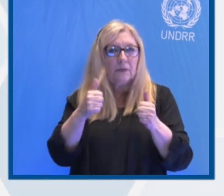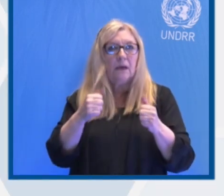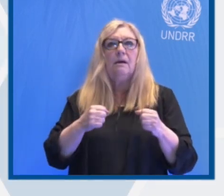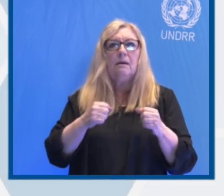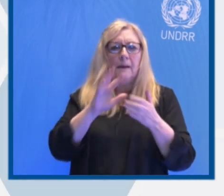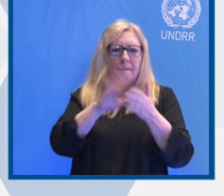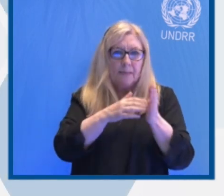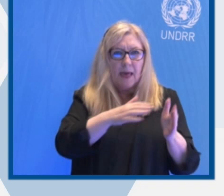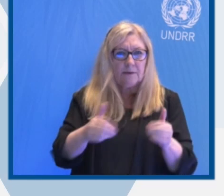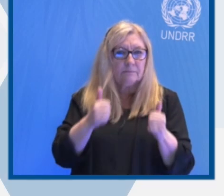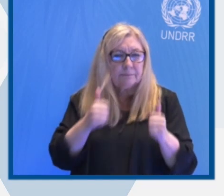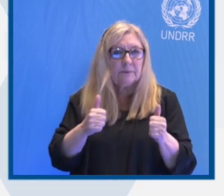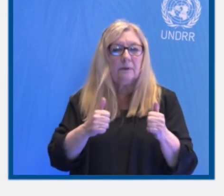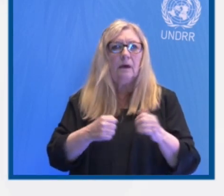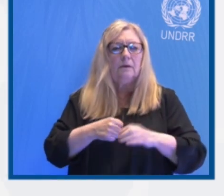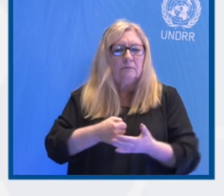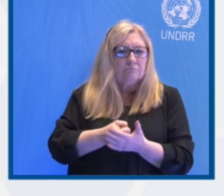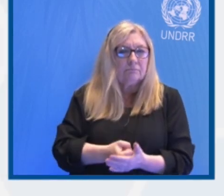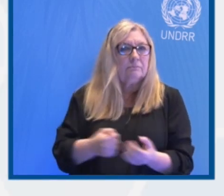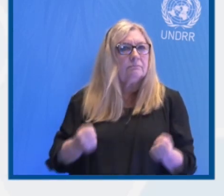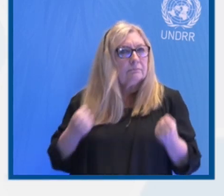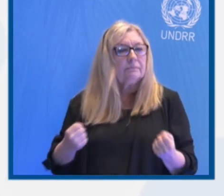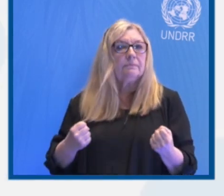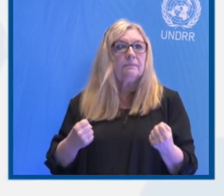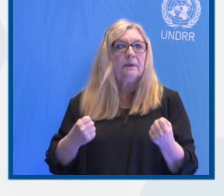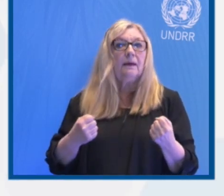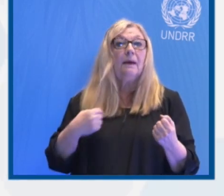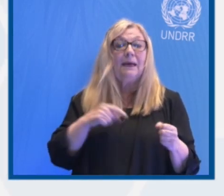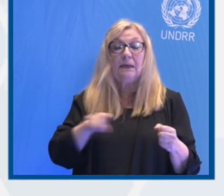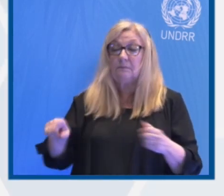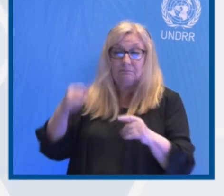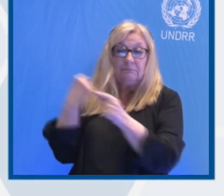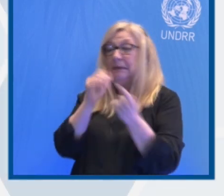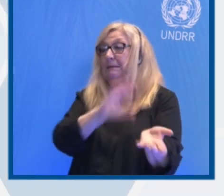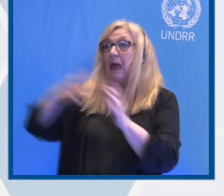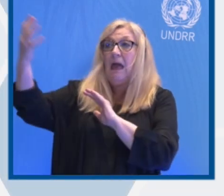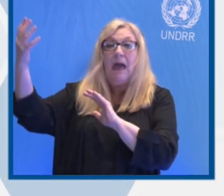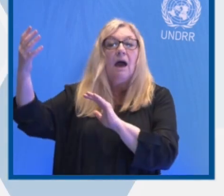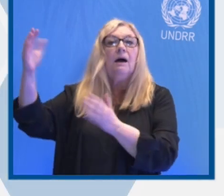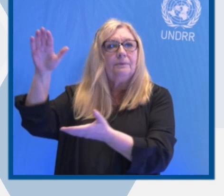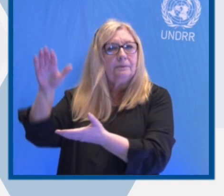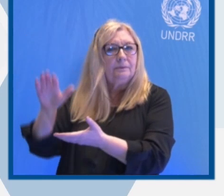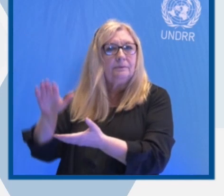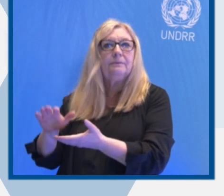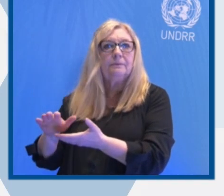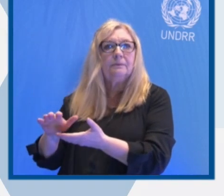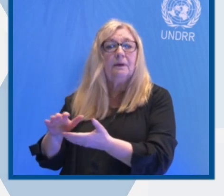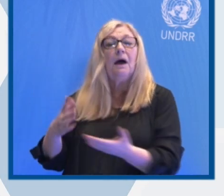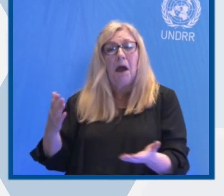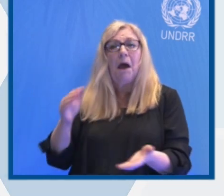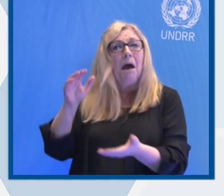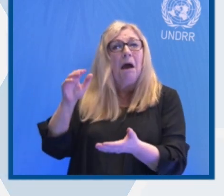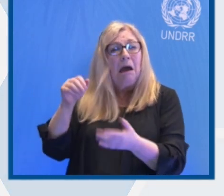that event again, so that the impacts are less severe than they would have been otherwise. The